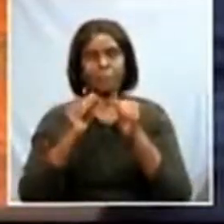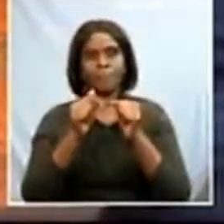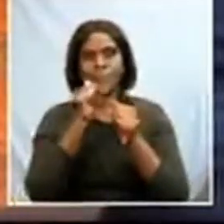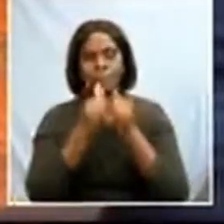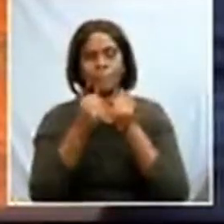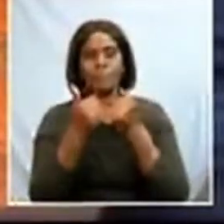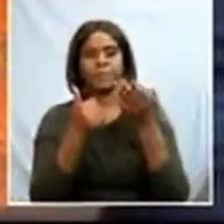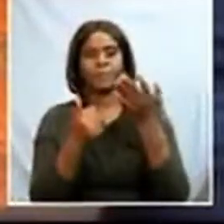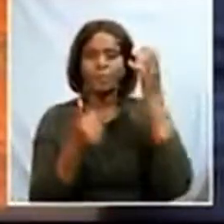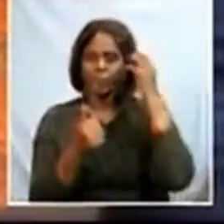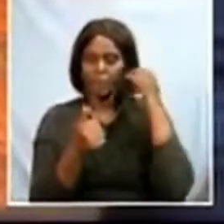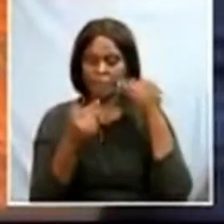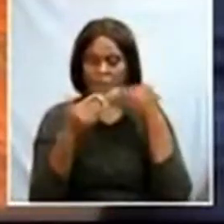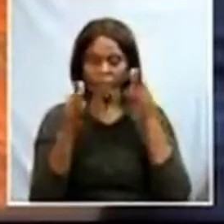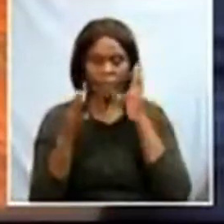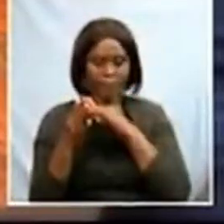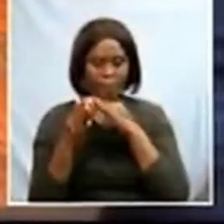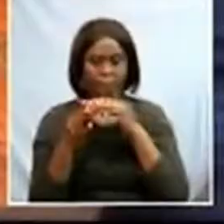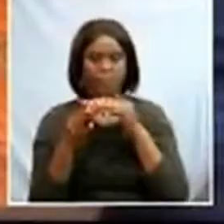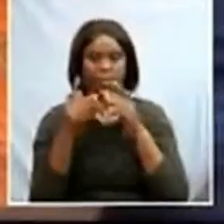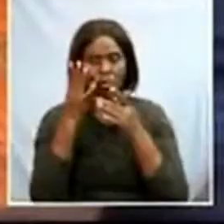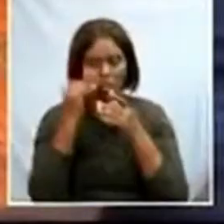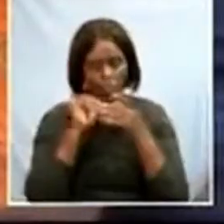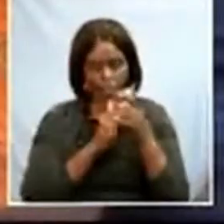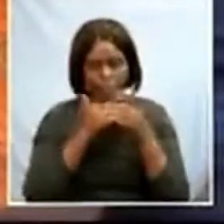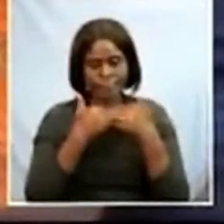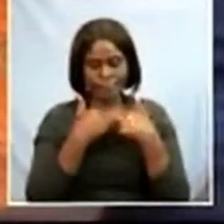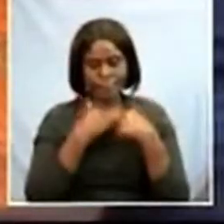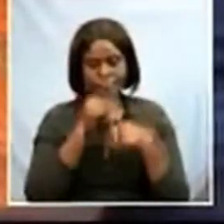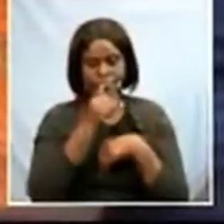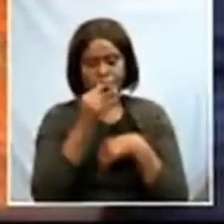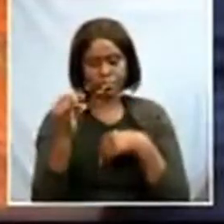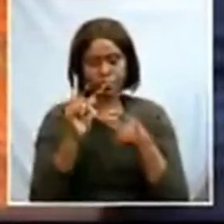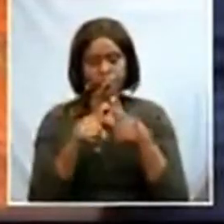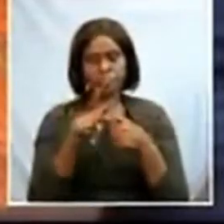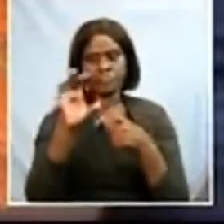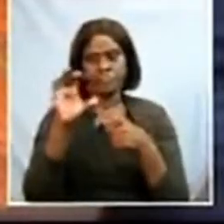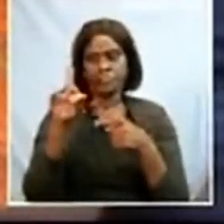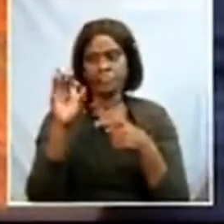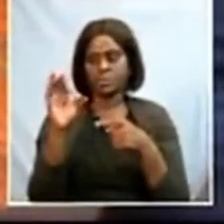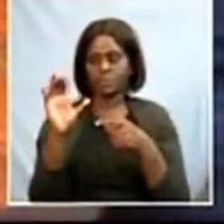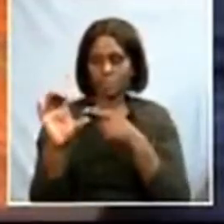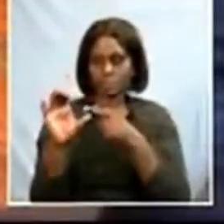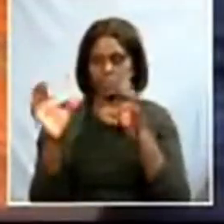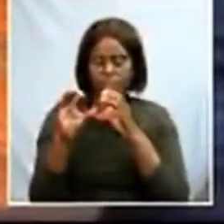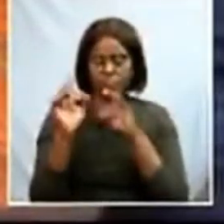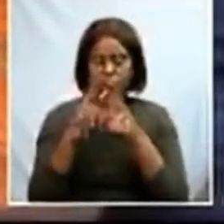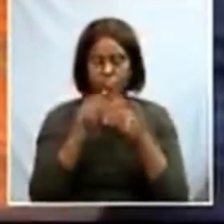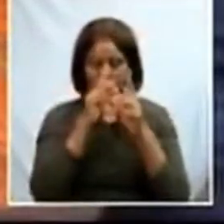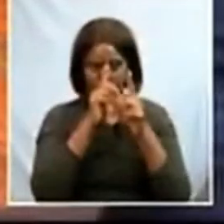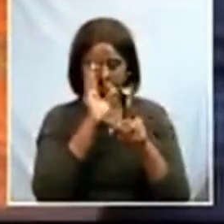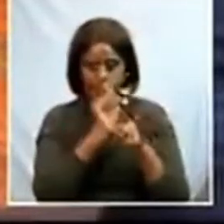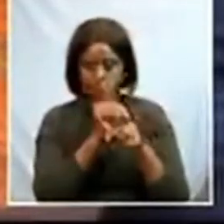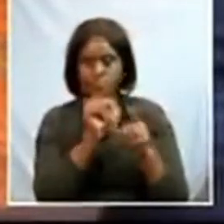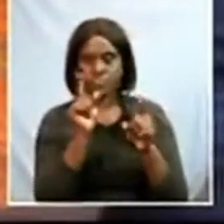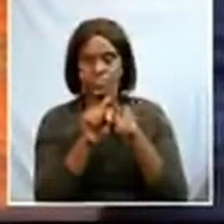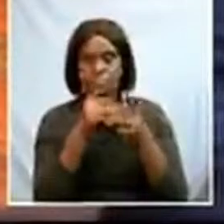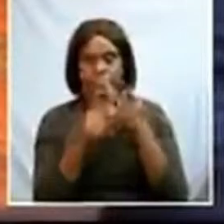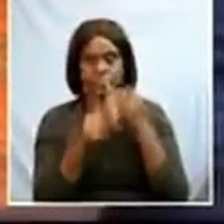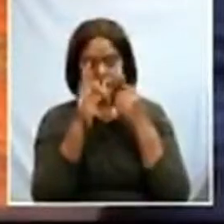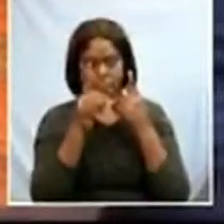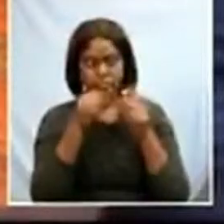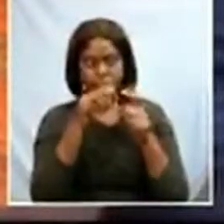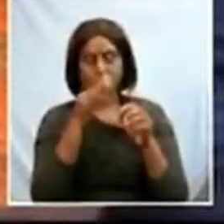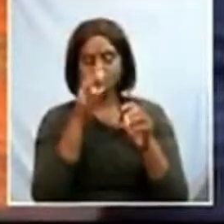are officially open. So that's why we took that issue for the CDFC committee to decide. And the decision